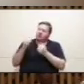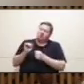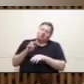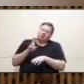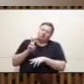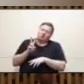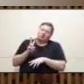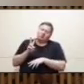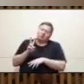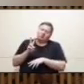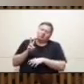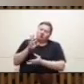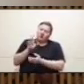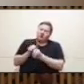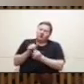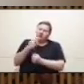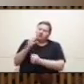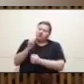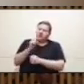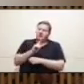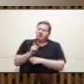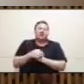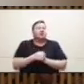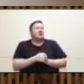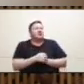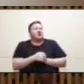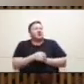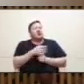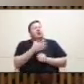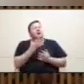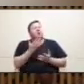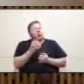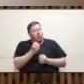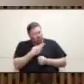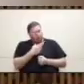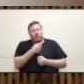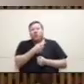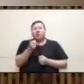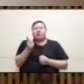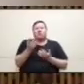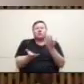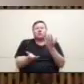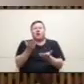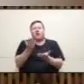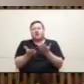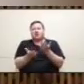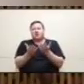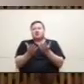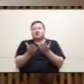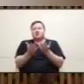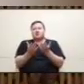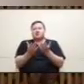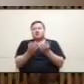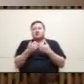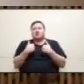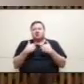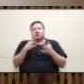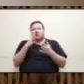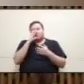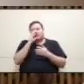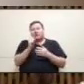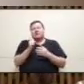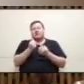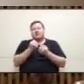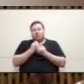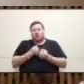As you wrap up, you are left with 30 seconds. Oh, those were the balances that we still believe that the fruitless and